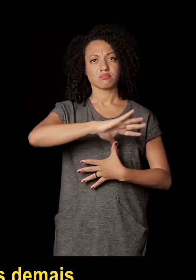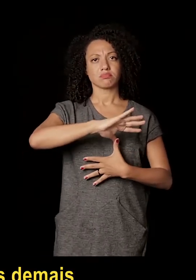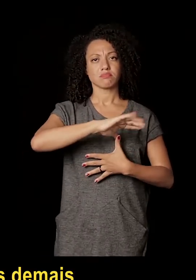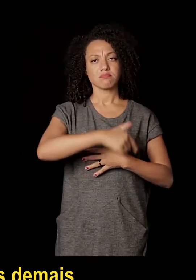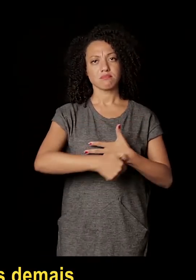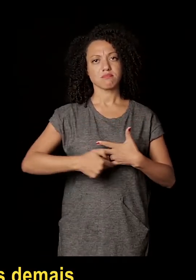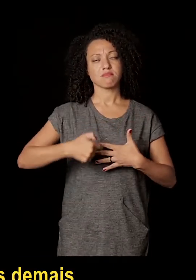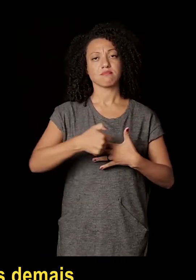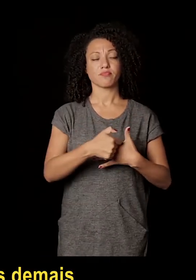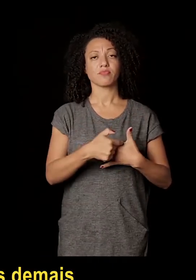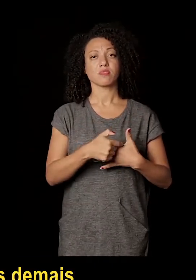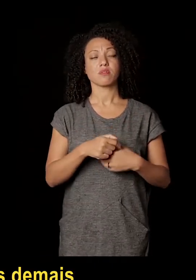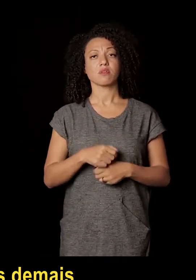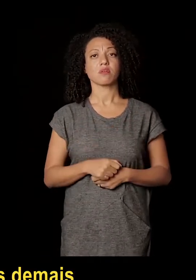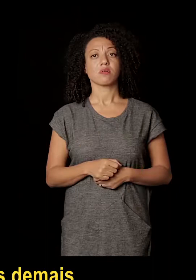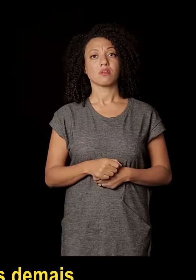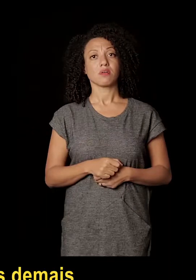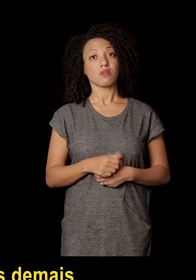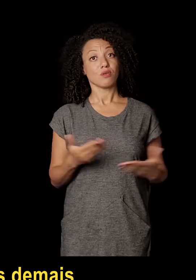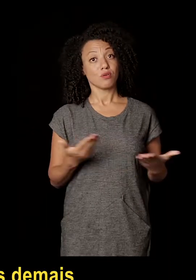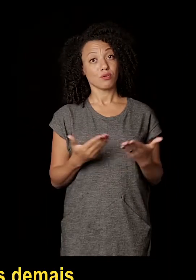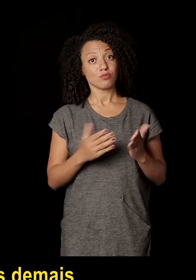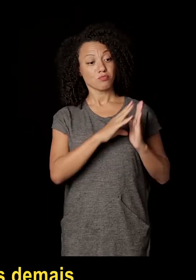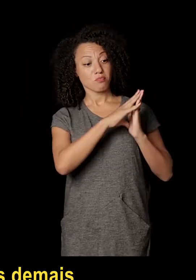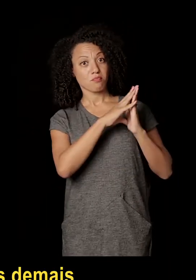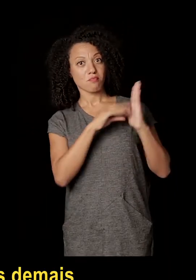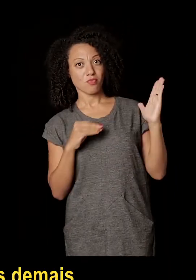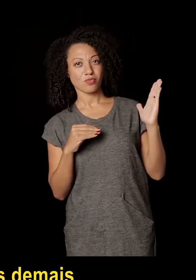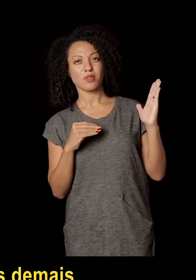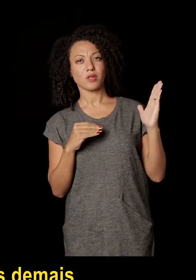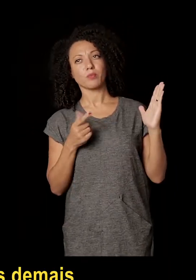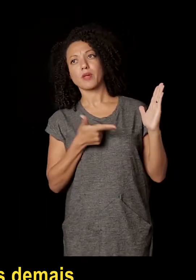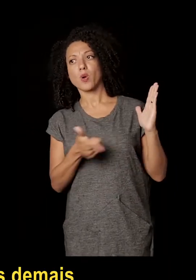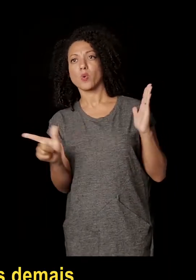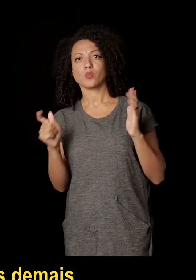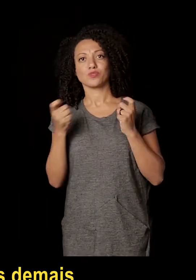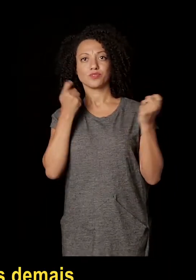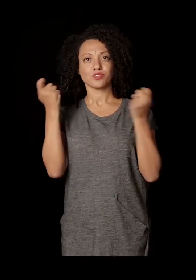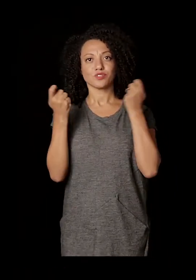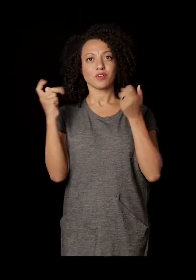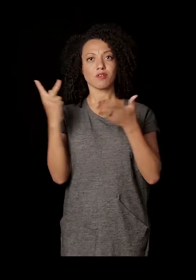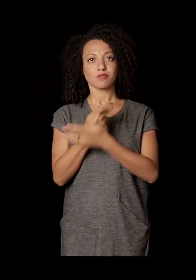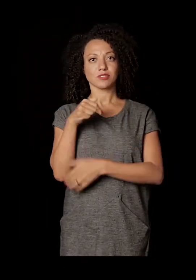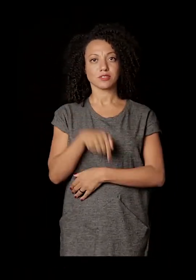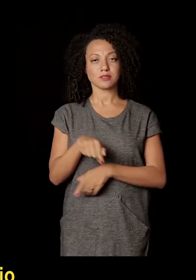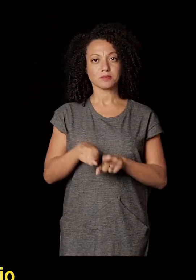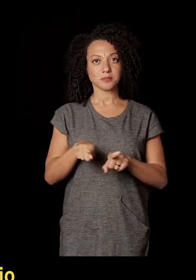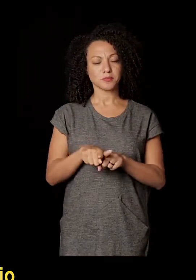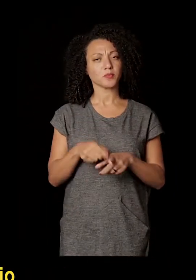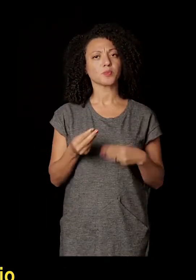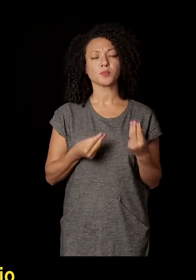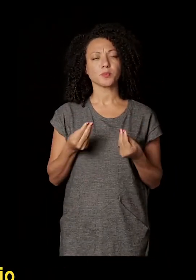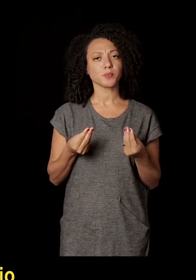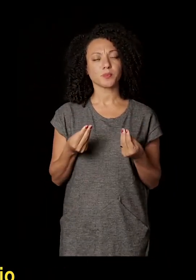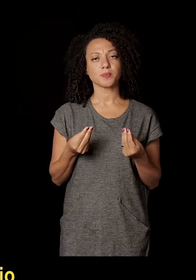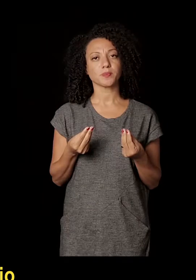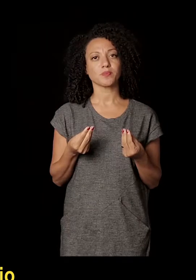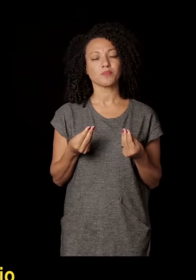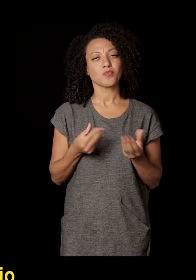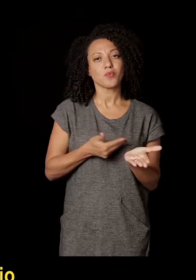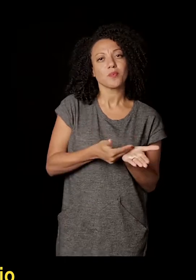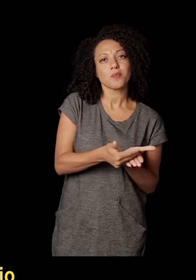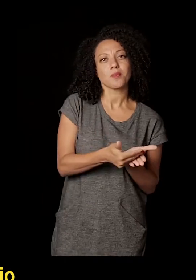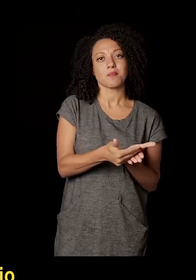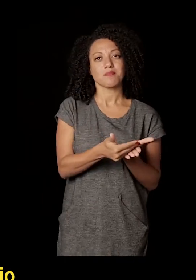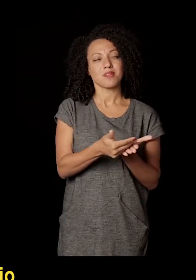e nos serviu como modelo para os demais festivais que também aconteceram aqui. Como é que se dá essa, o